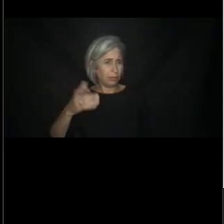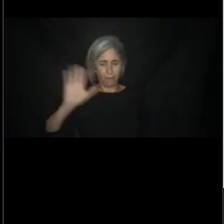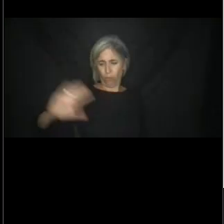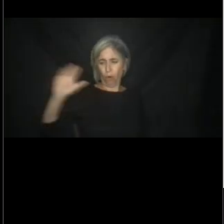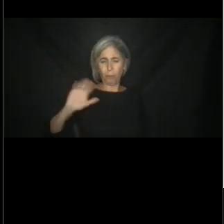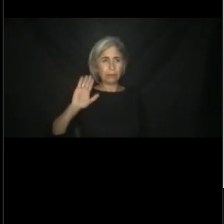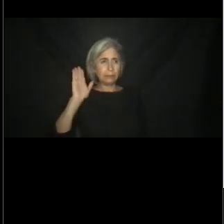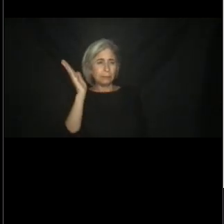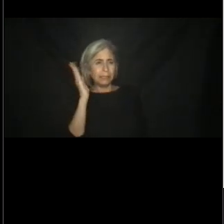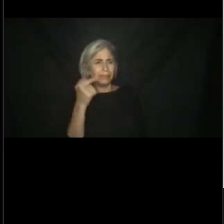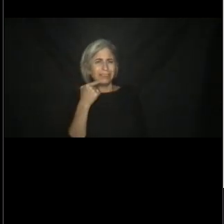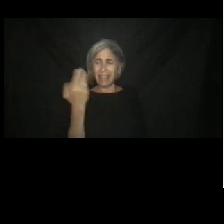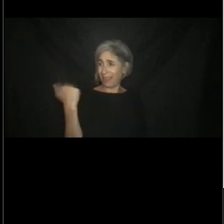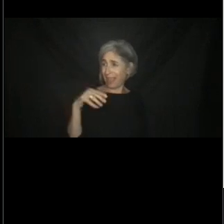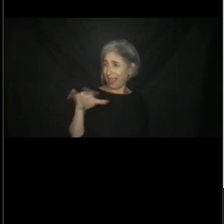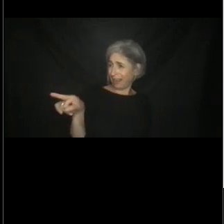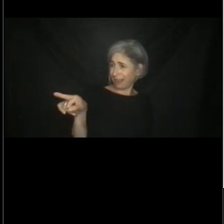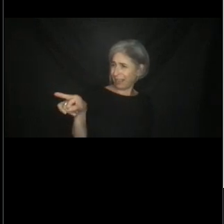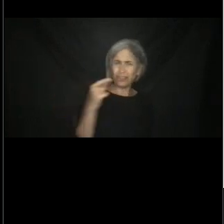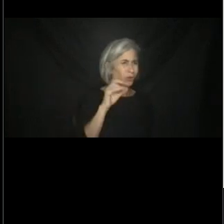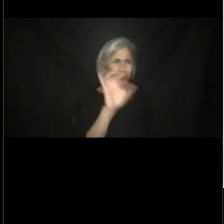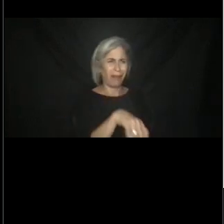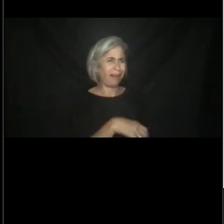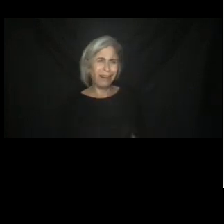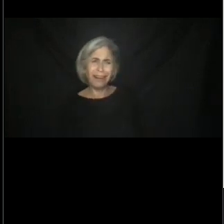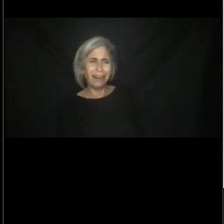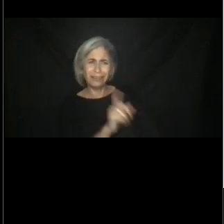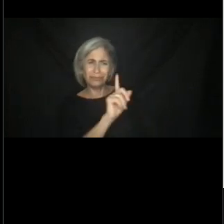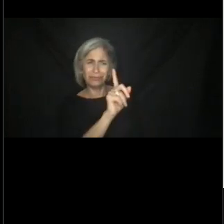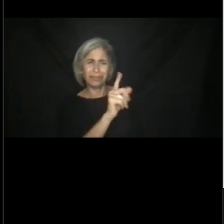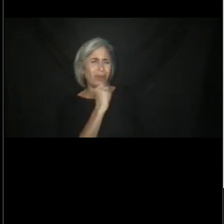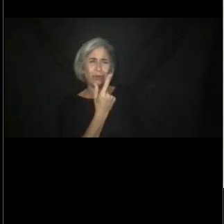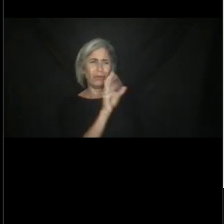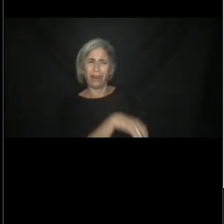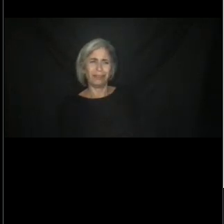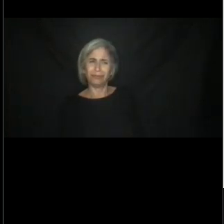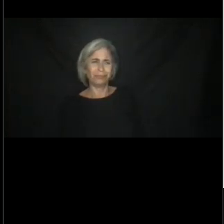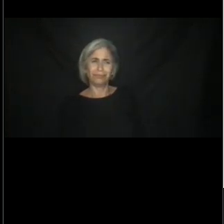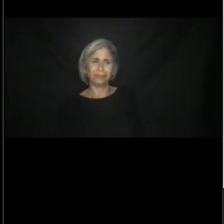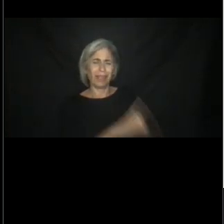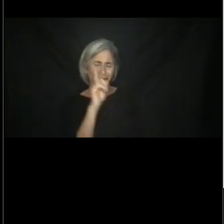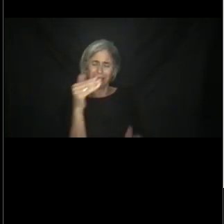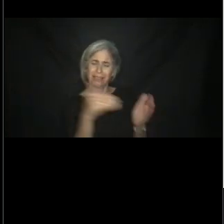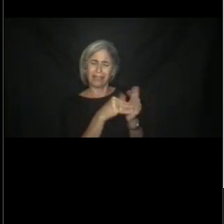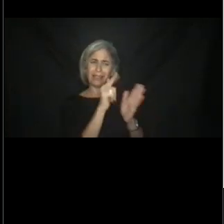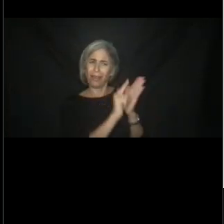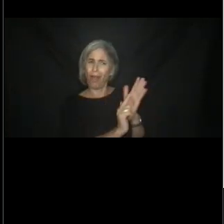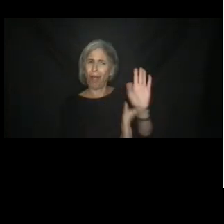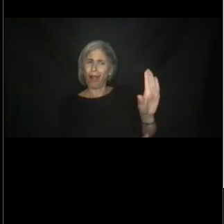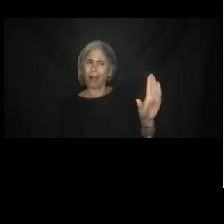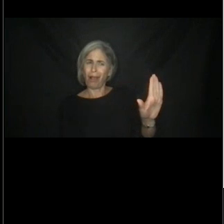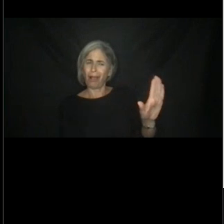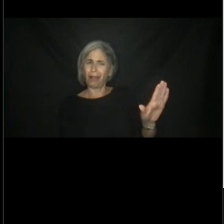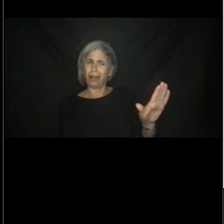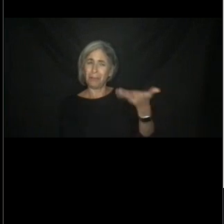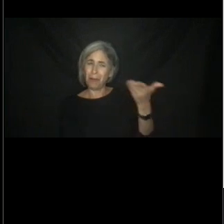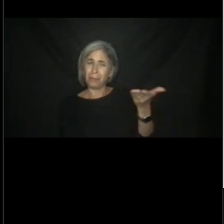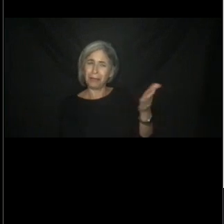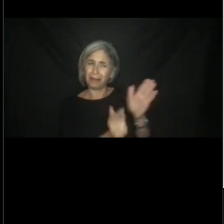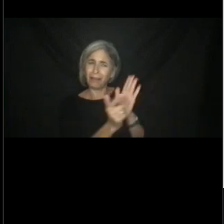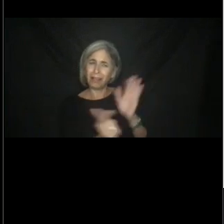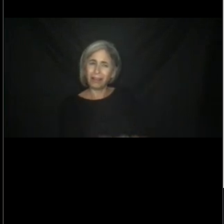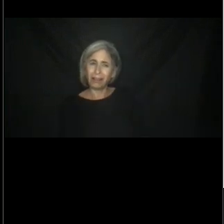speaker said, don't do that. Don't do that. And I think it's against the law. It might be.